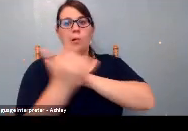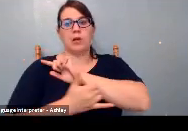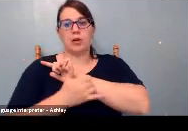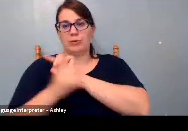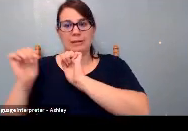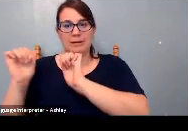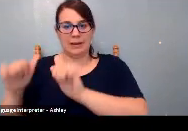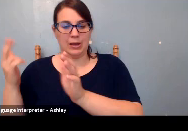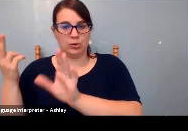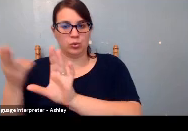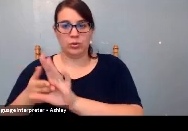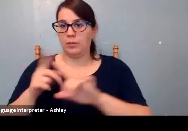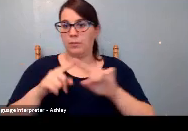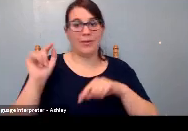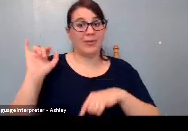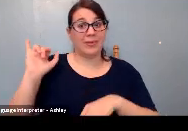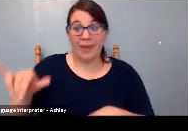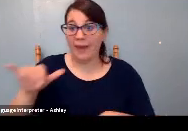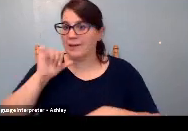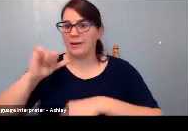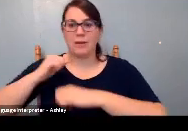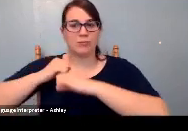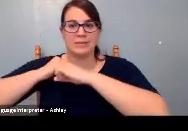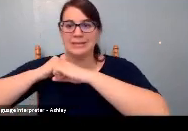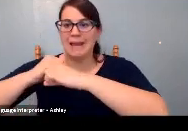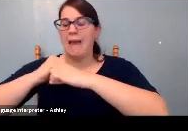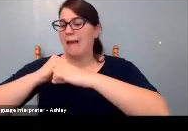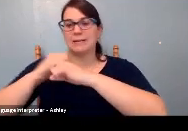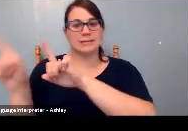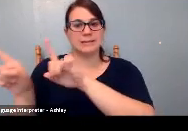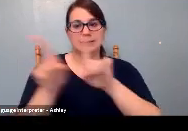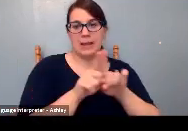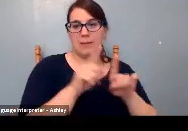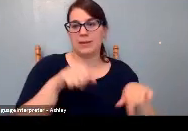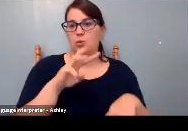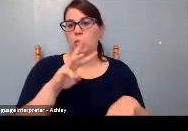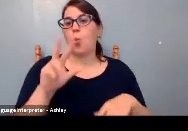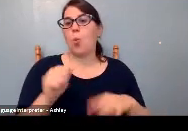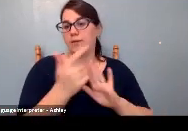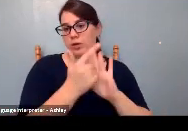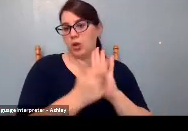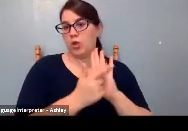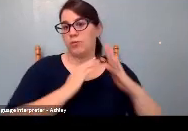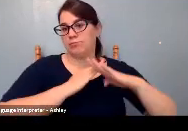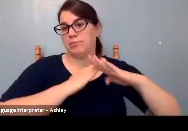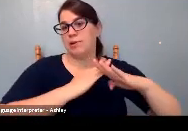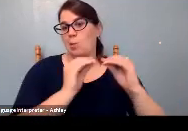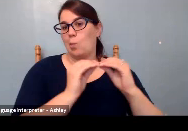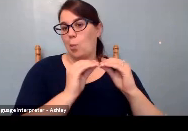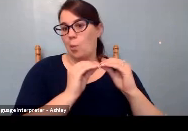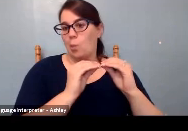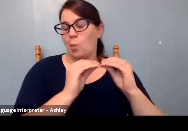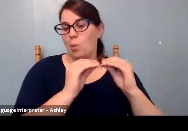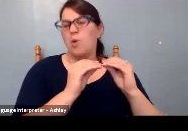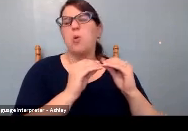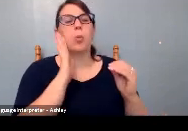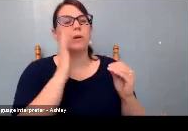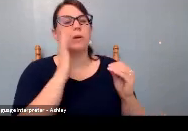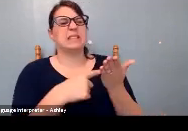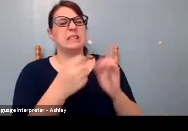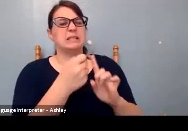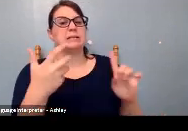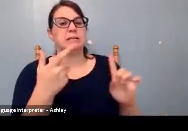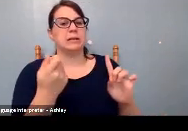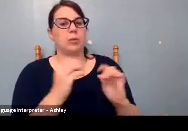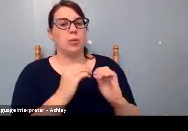does not get the protections and benefits of our West Virginia legislation. And we'll talk more about that in another slide.